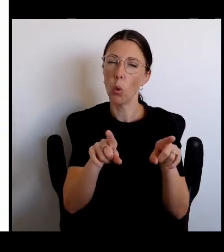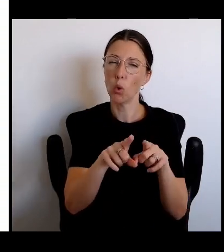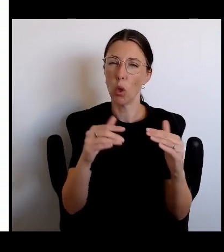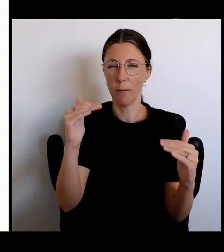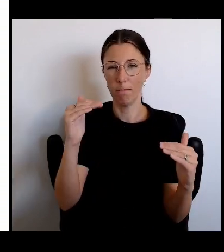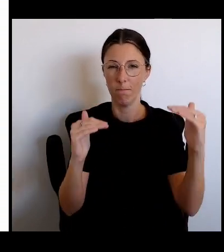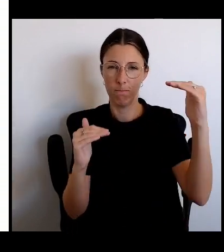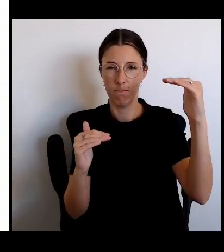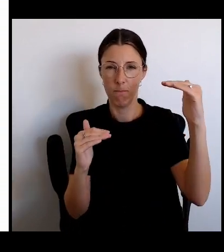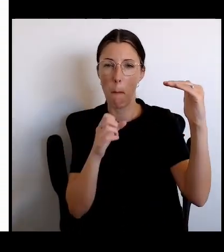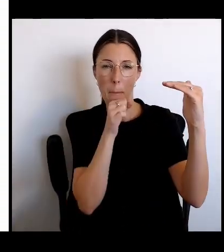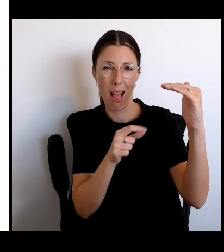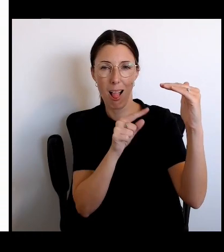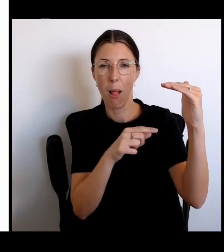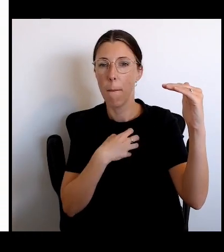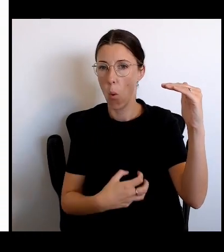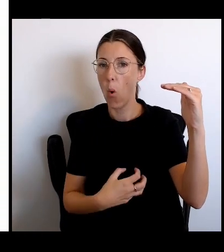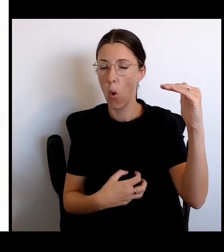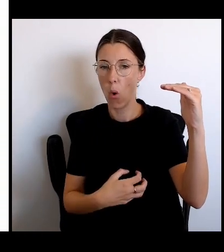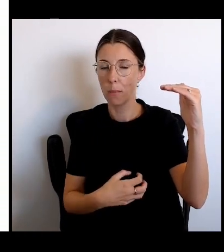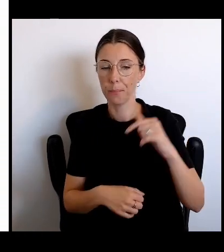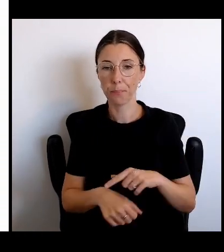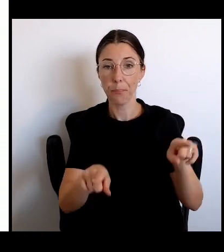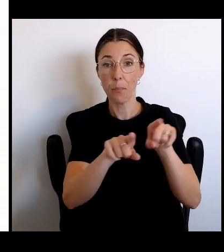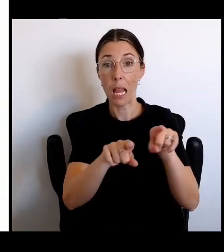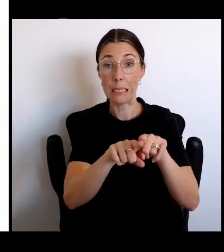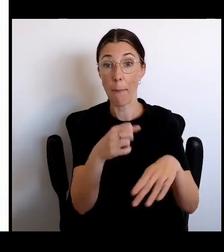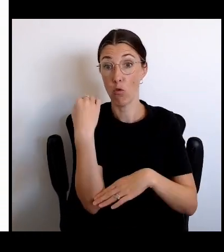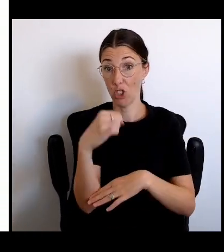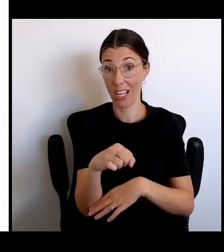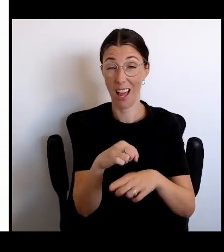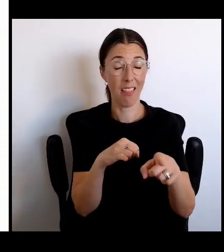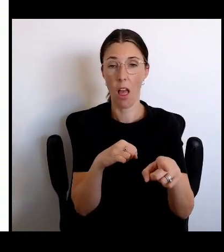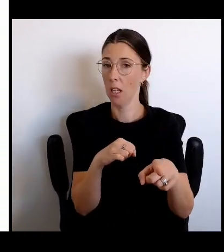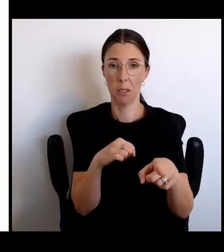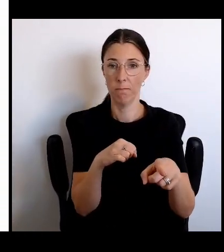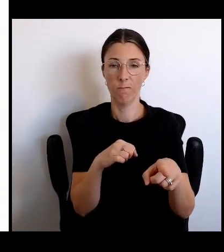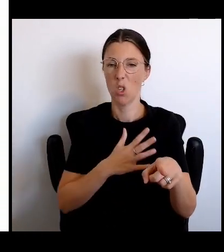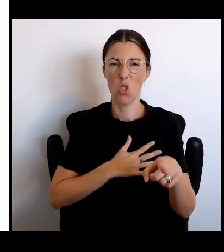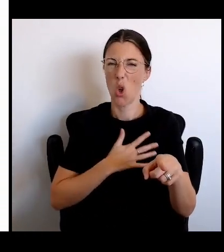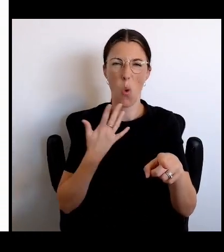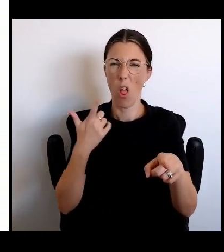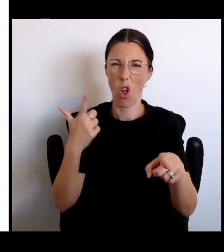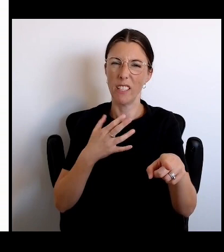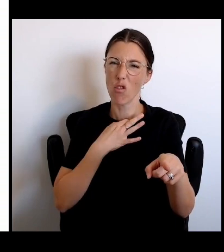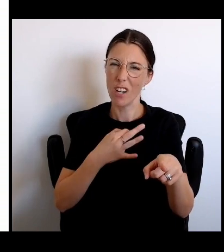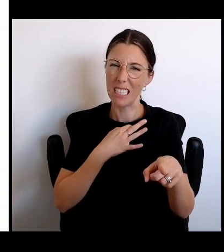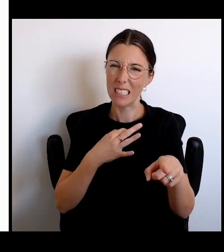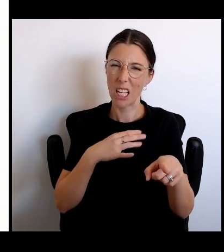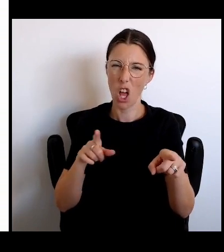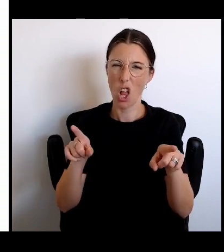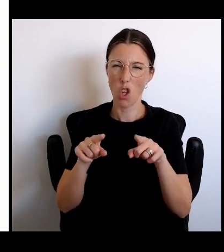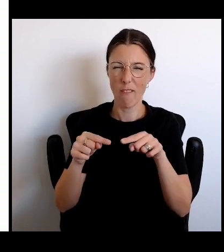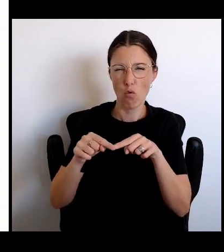well. Like the rejectors, they have a really low appetite for risk-taking and rebellion, and